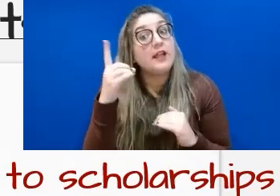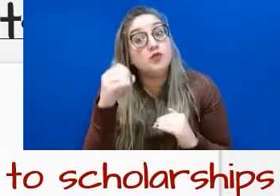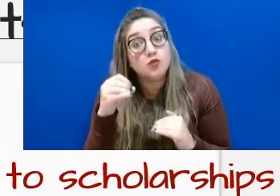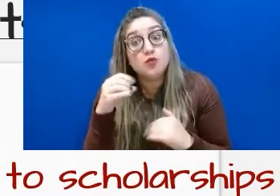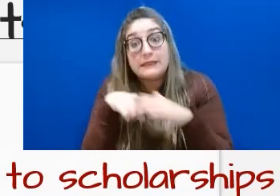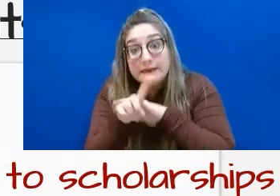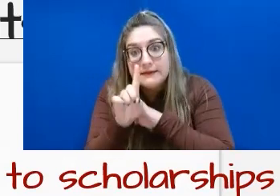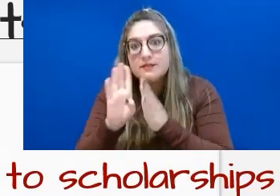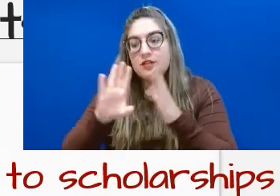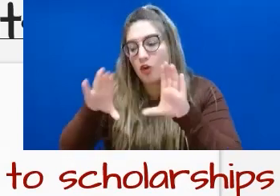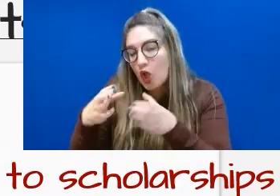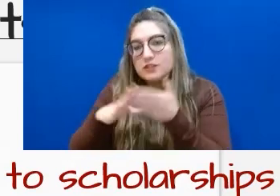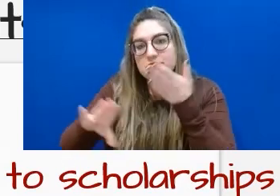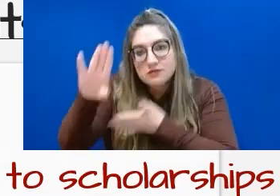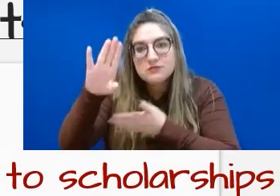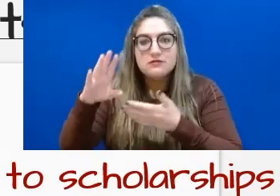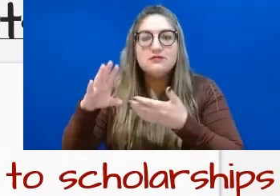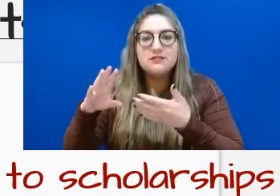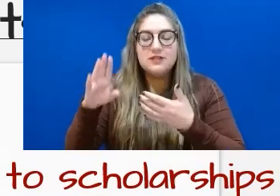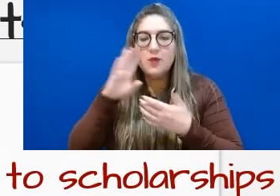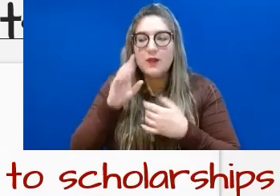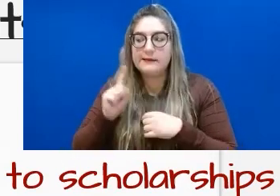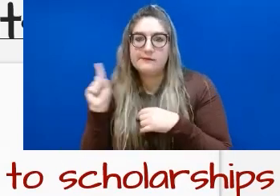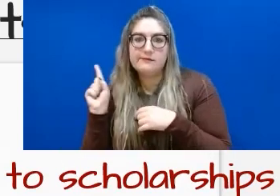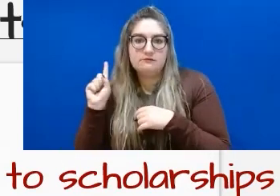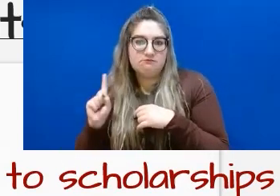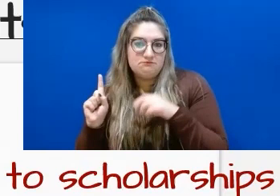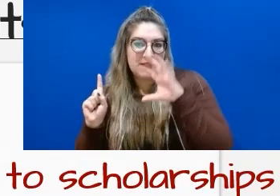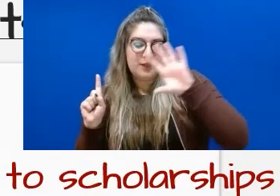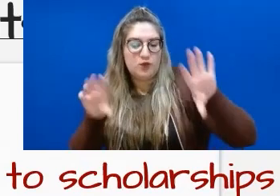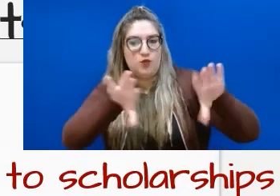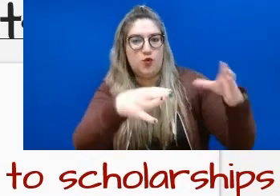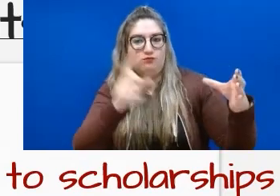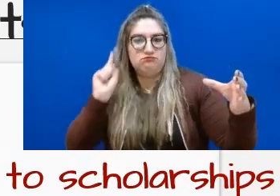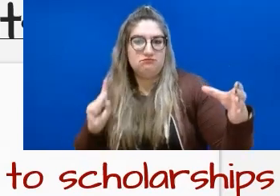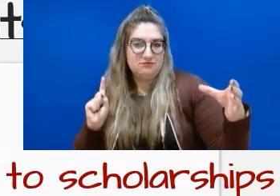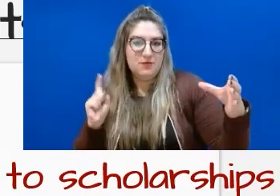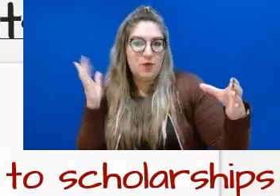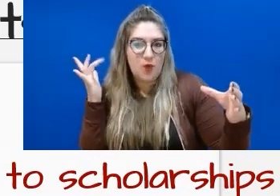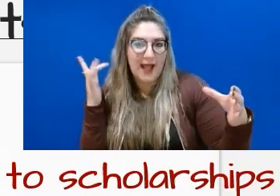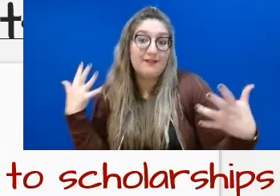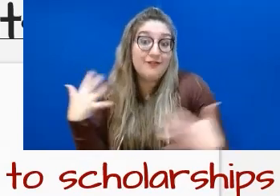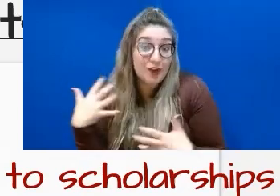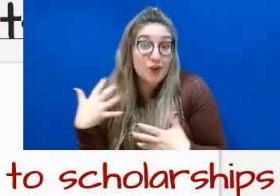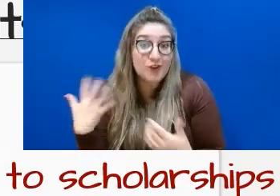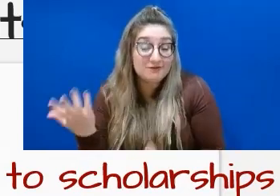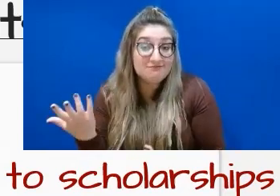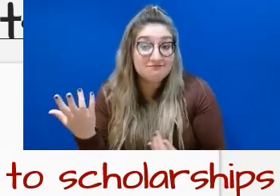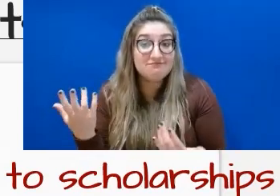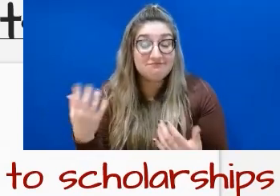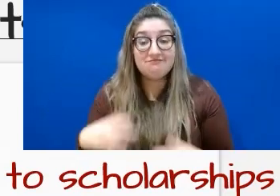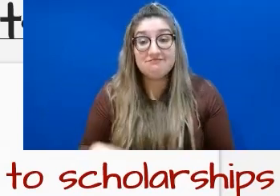like that. And they isolate themselves because why? That's how they were raised by their parents. Okay, with that fear, that's one of the